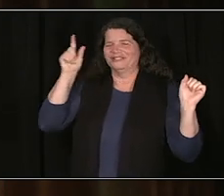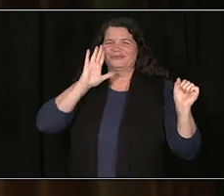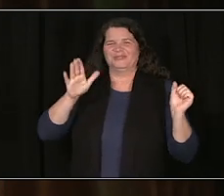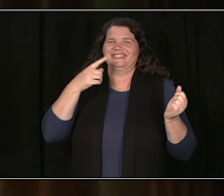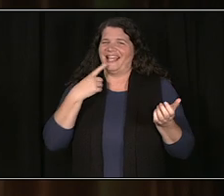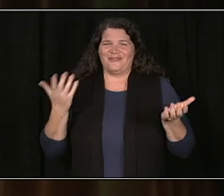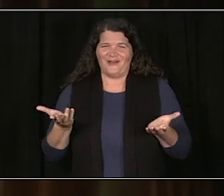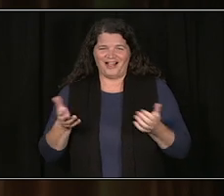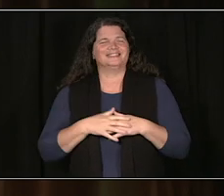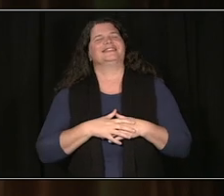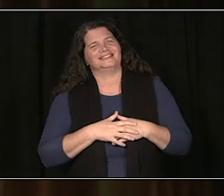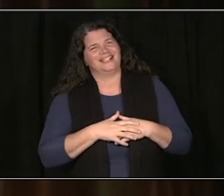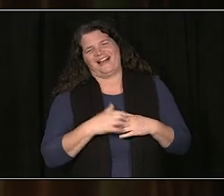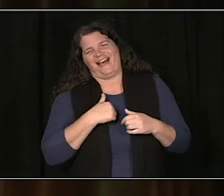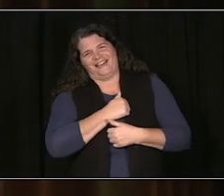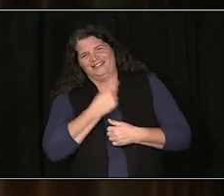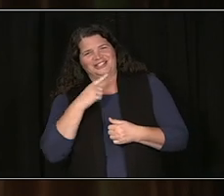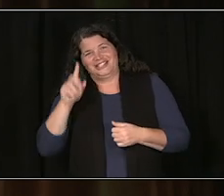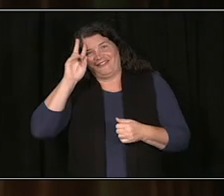know, you know I love saying that.